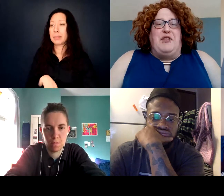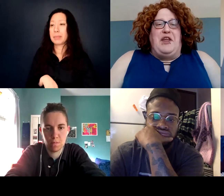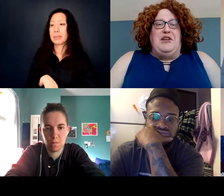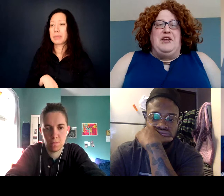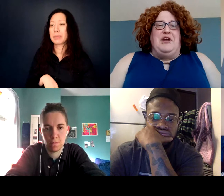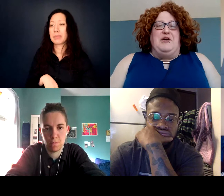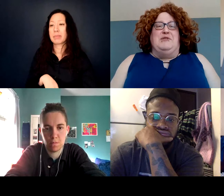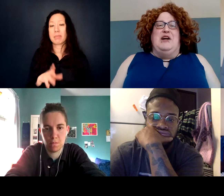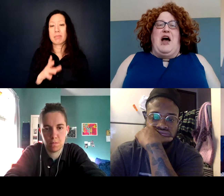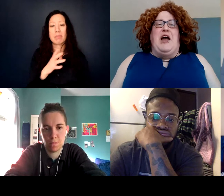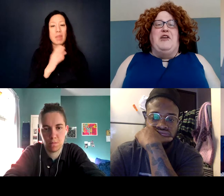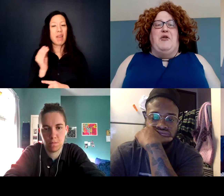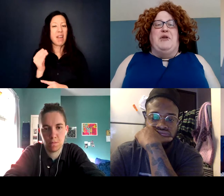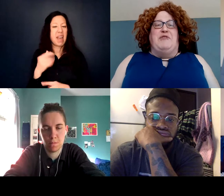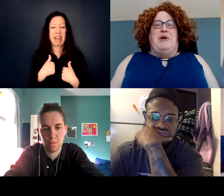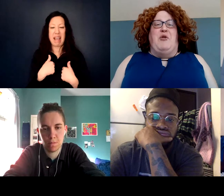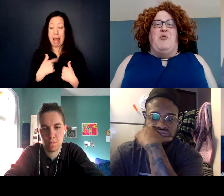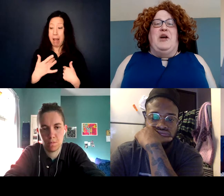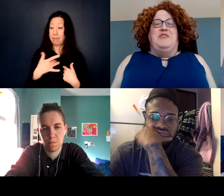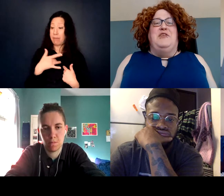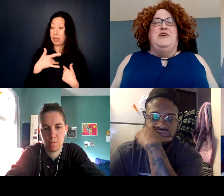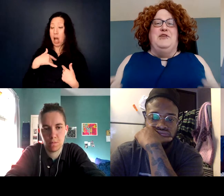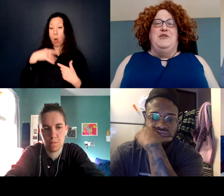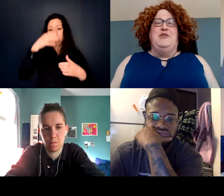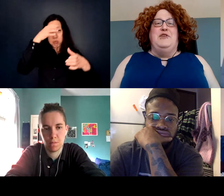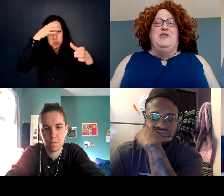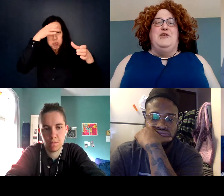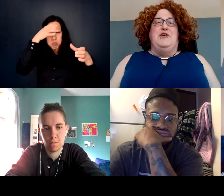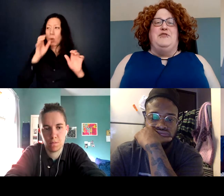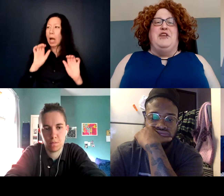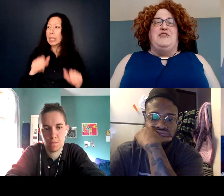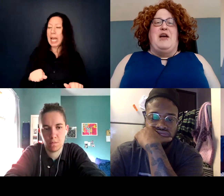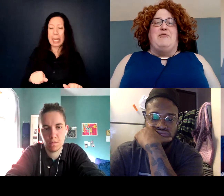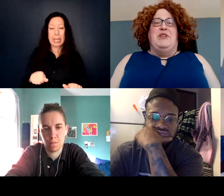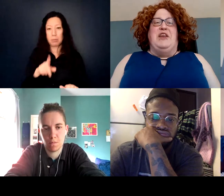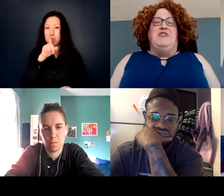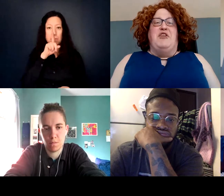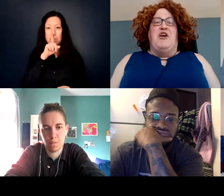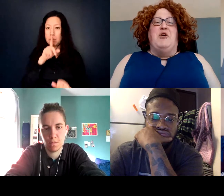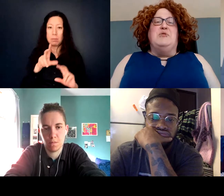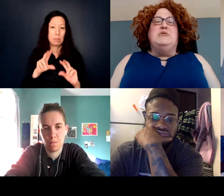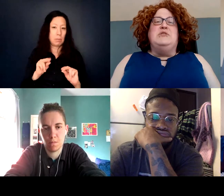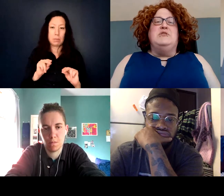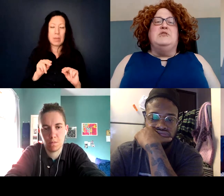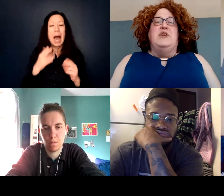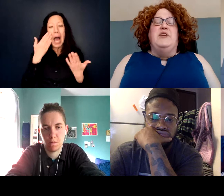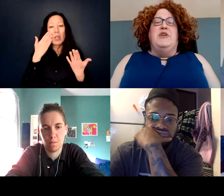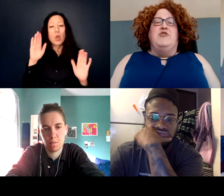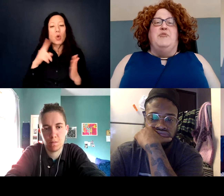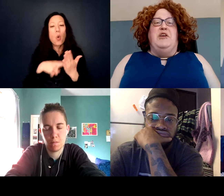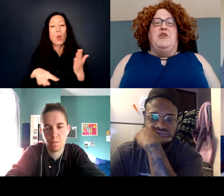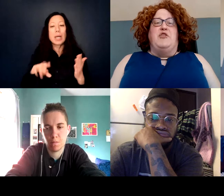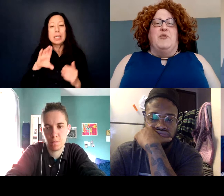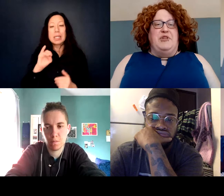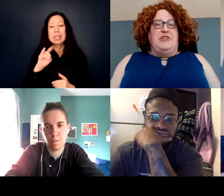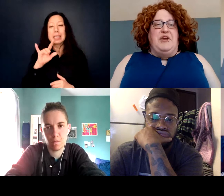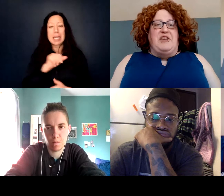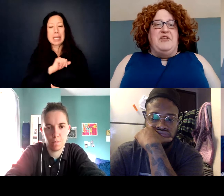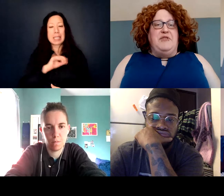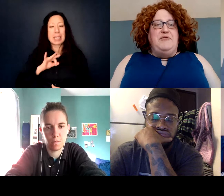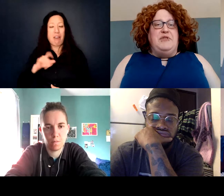I don't feel that, I know enough about what city staff really need to know to